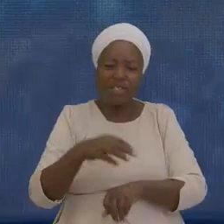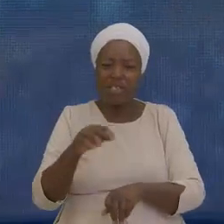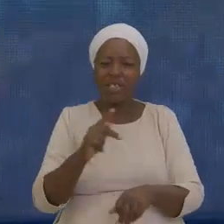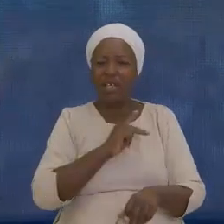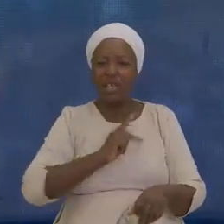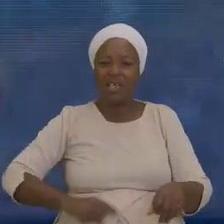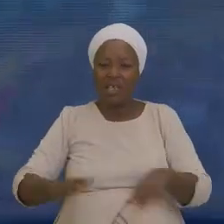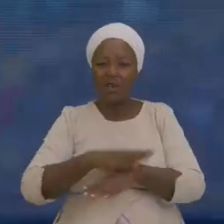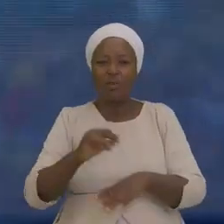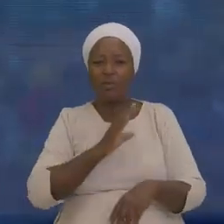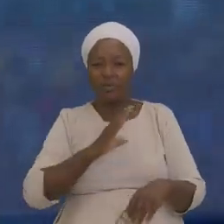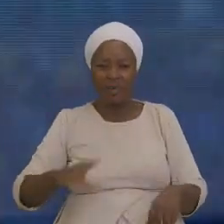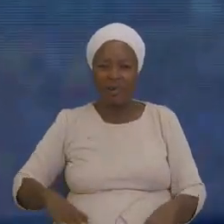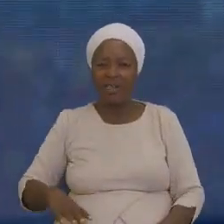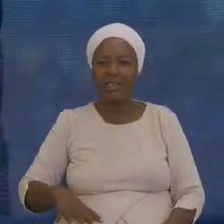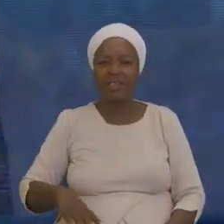Christ.